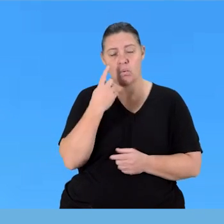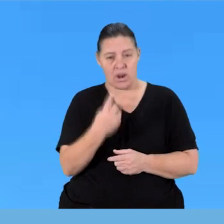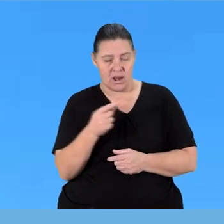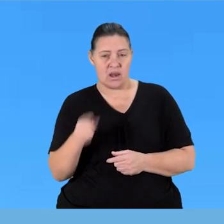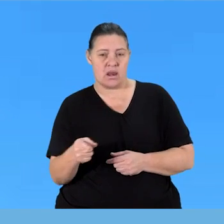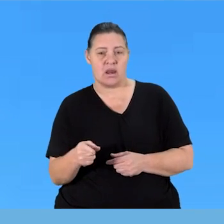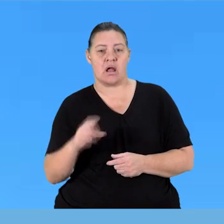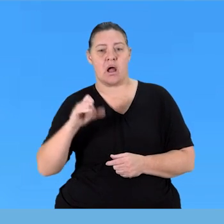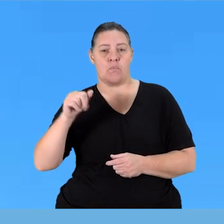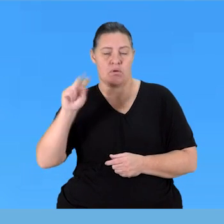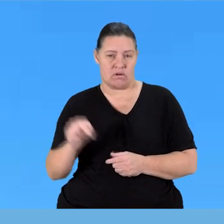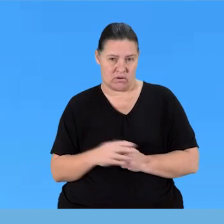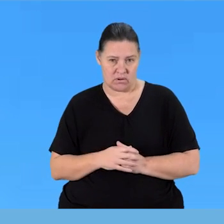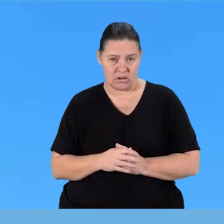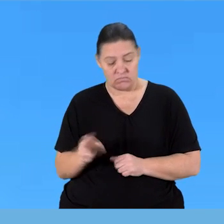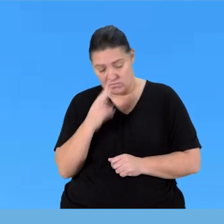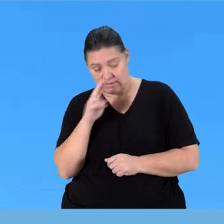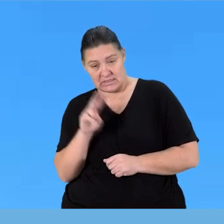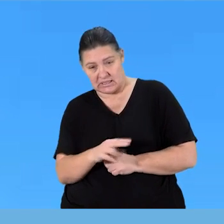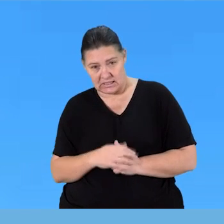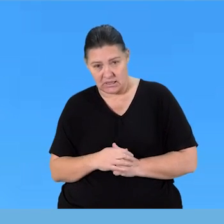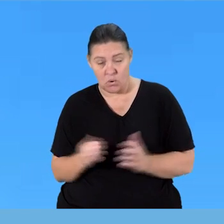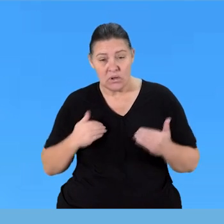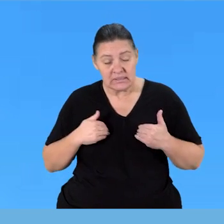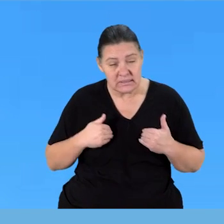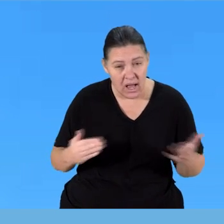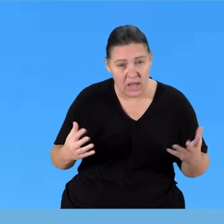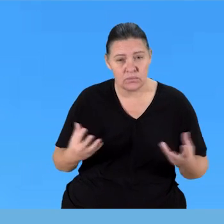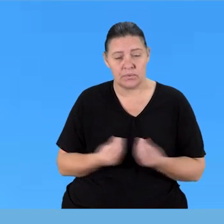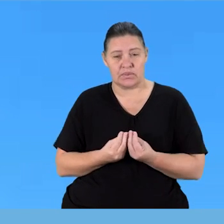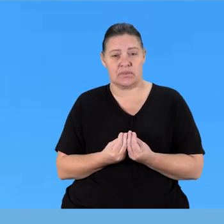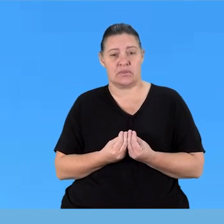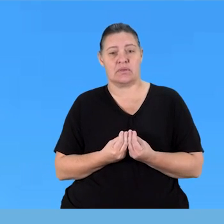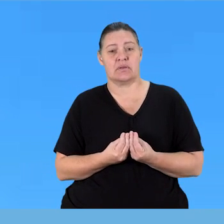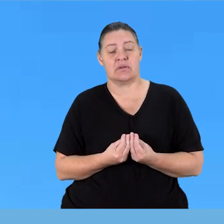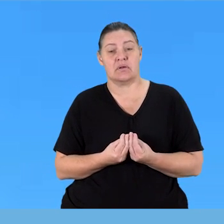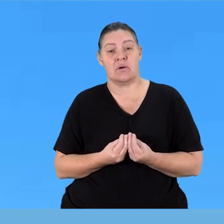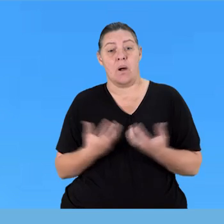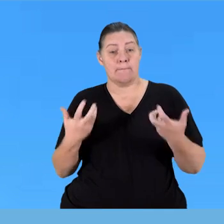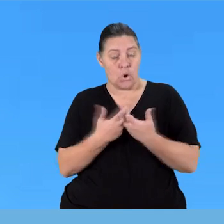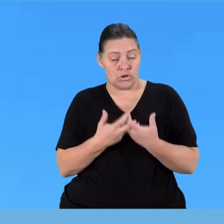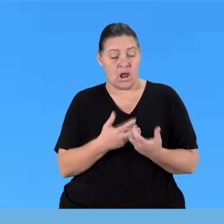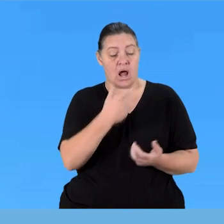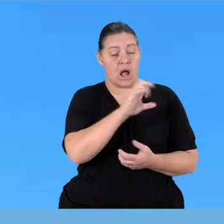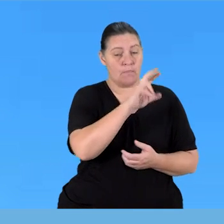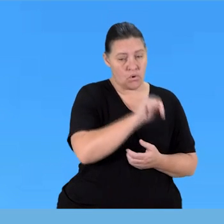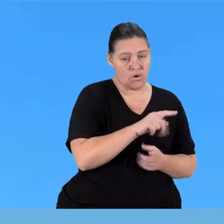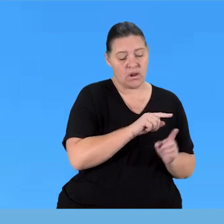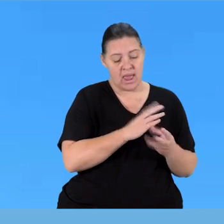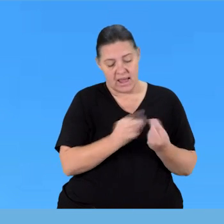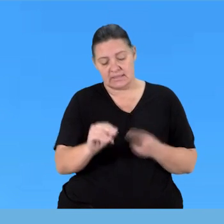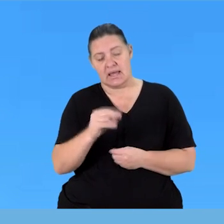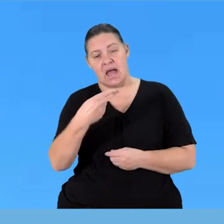to 1 atom of carbon. So as we can see, we started with a bond between carbon